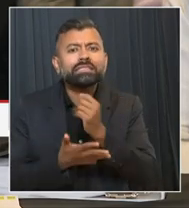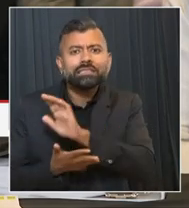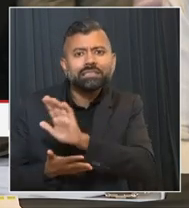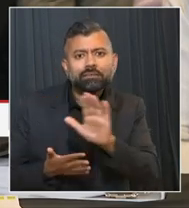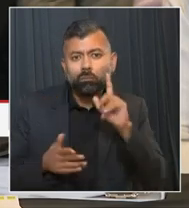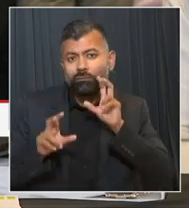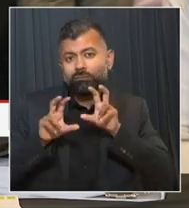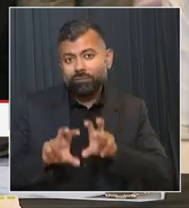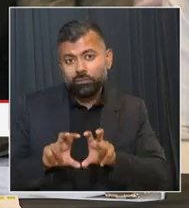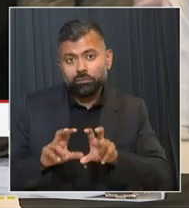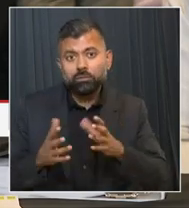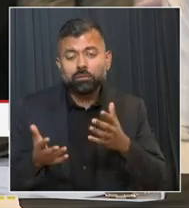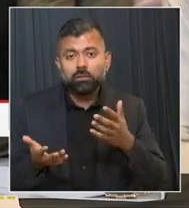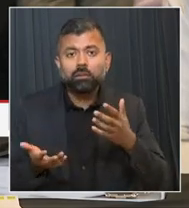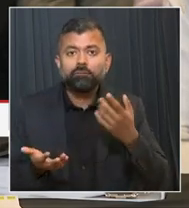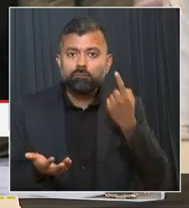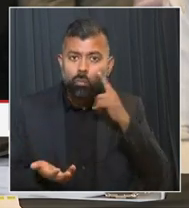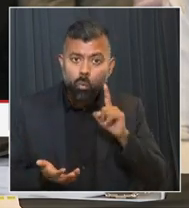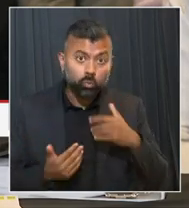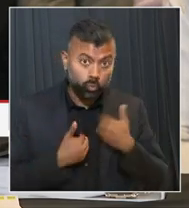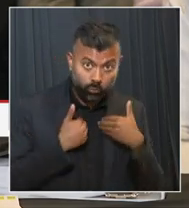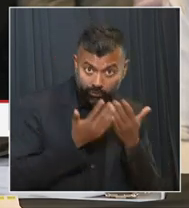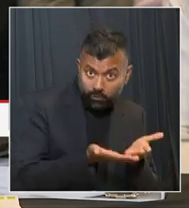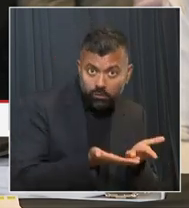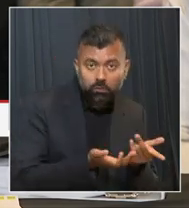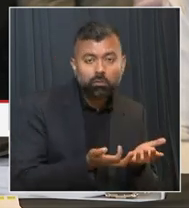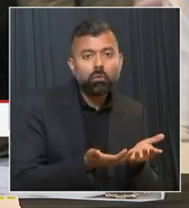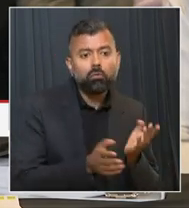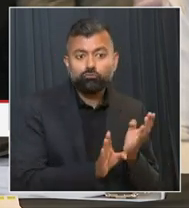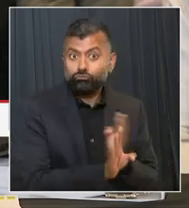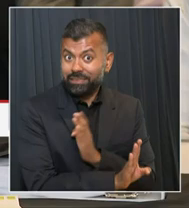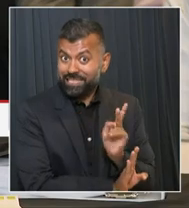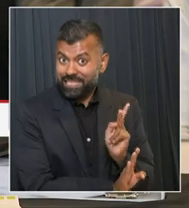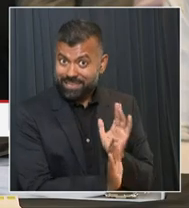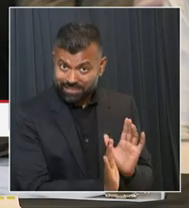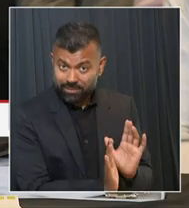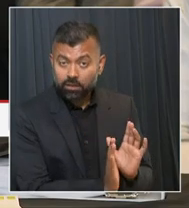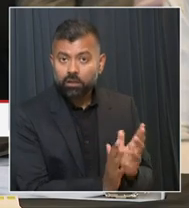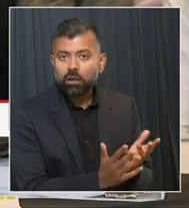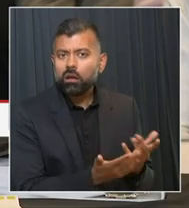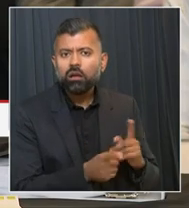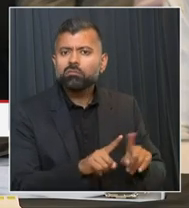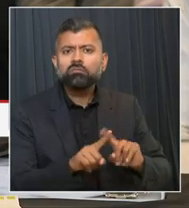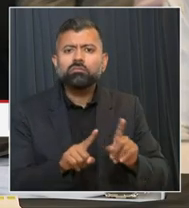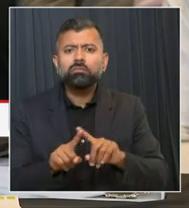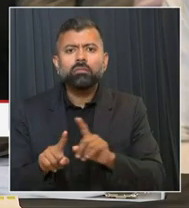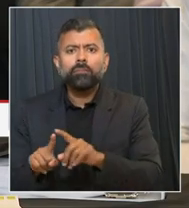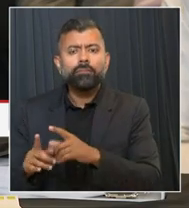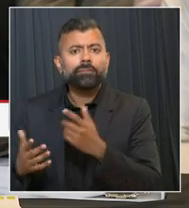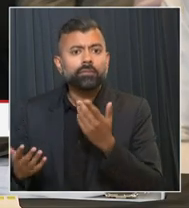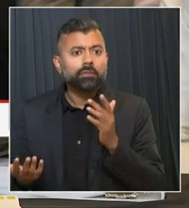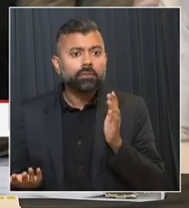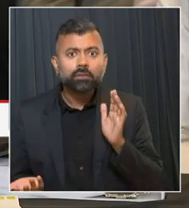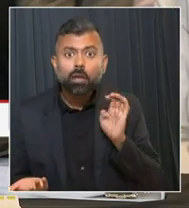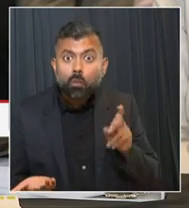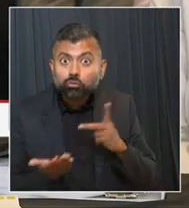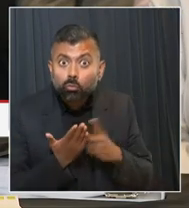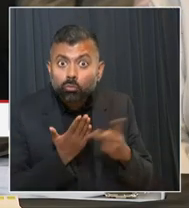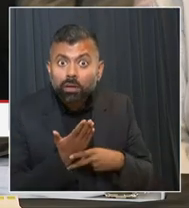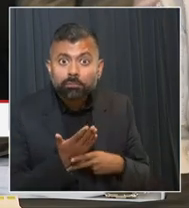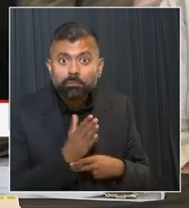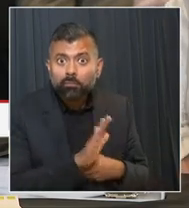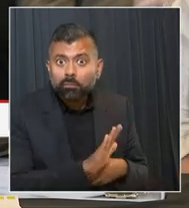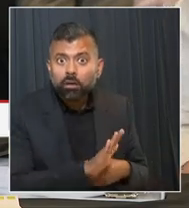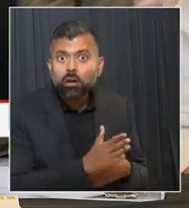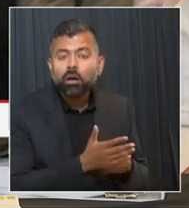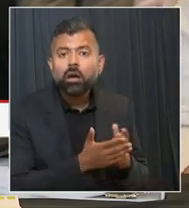people, pre-K. And that is in investing in the PKEEP program and in the pay